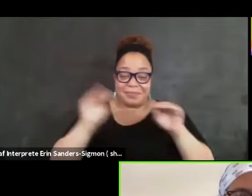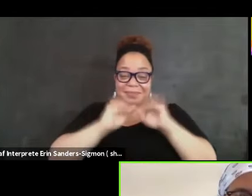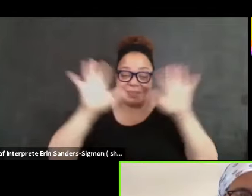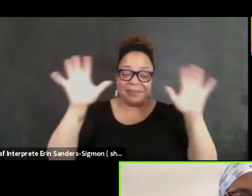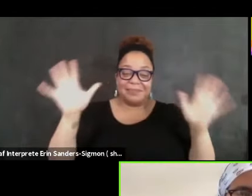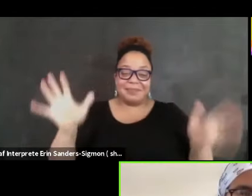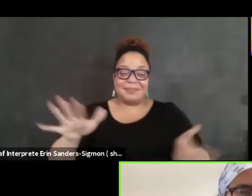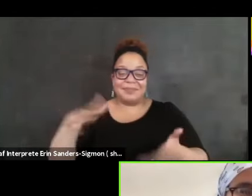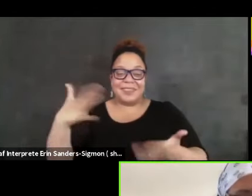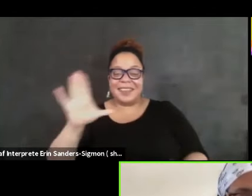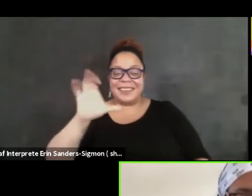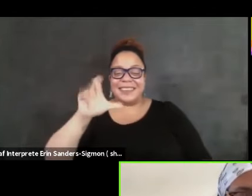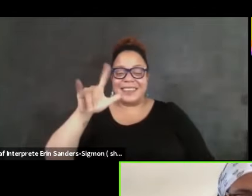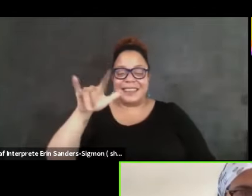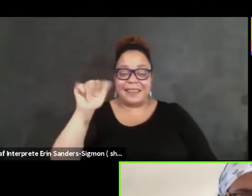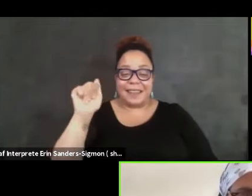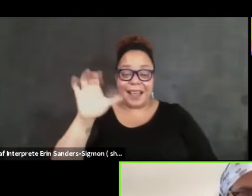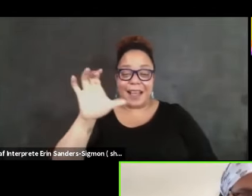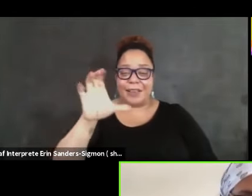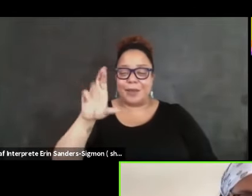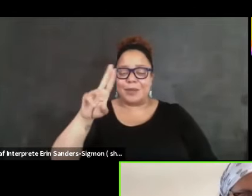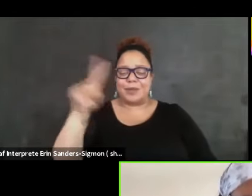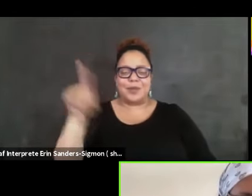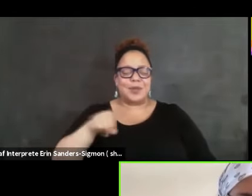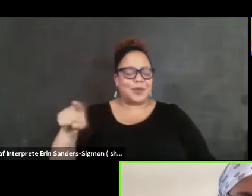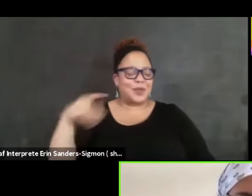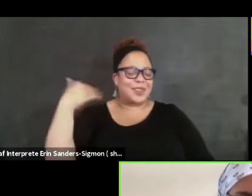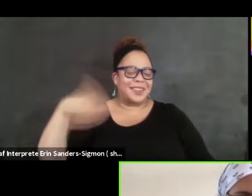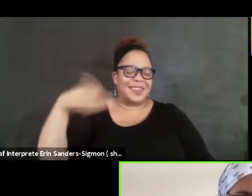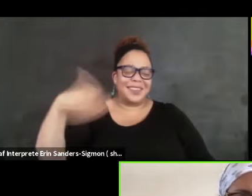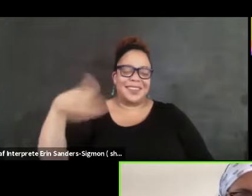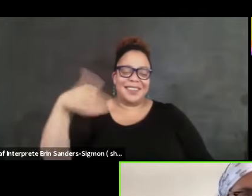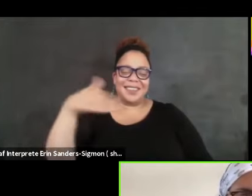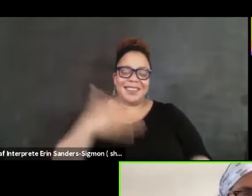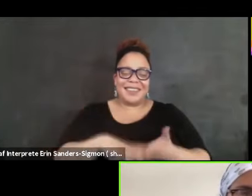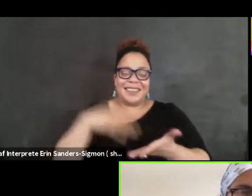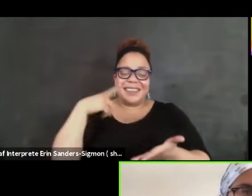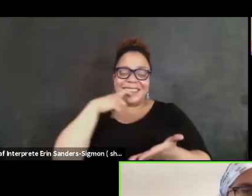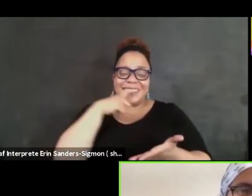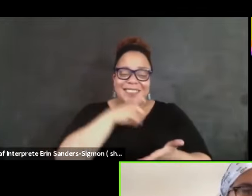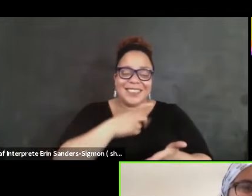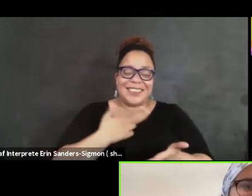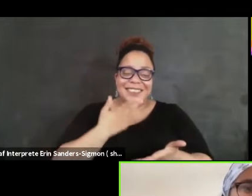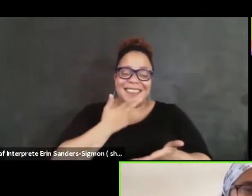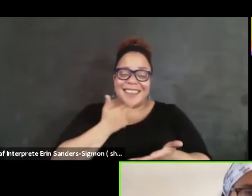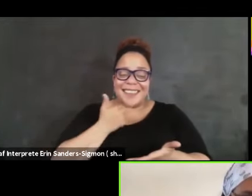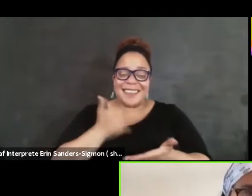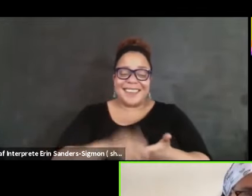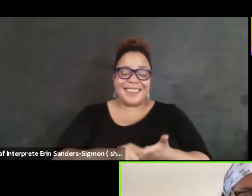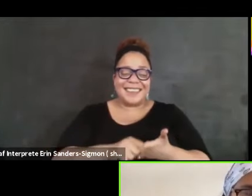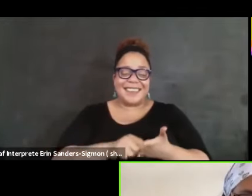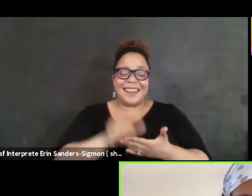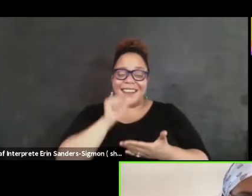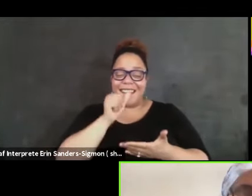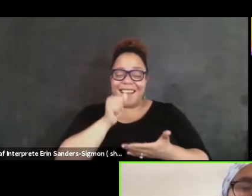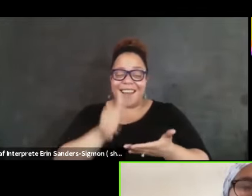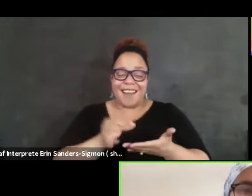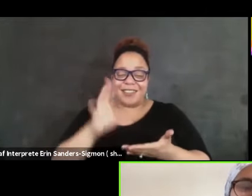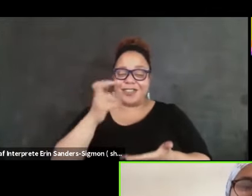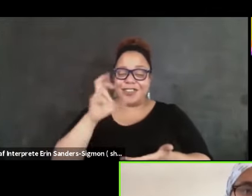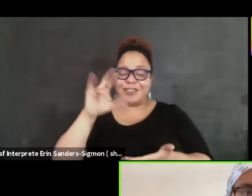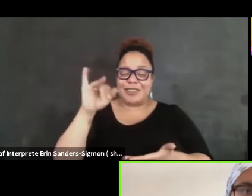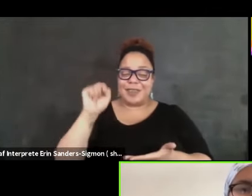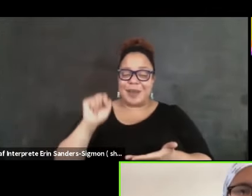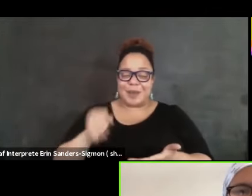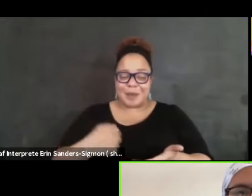Cheerios. My dinner for the third night in a row. I'm reminded that I'm not privileged and that I